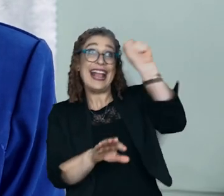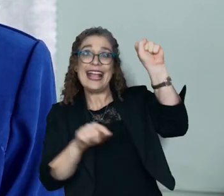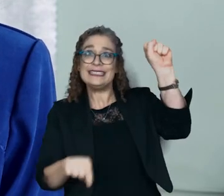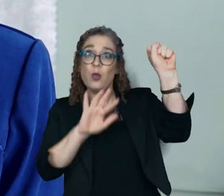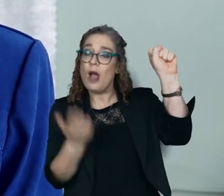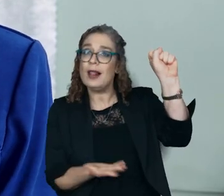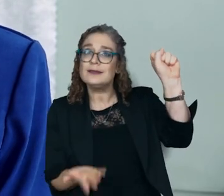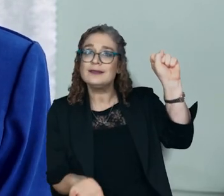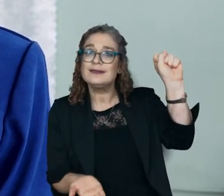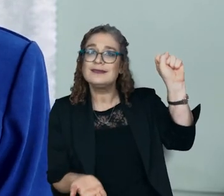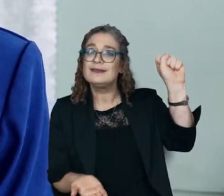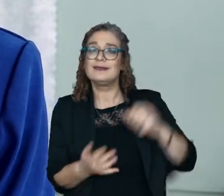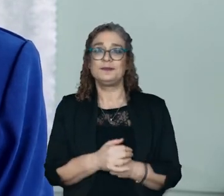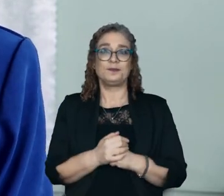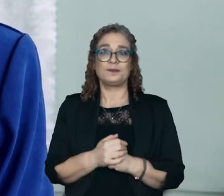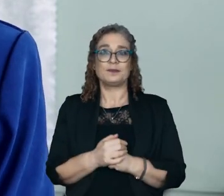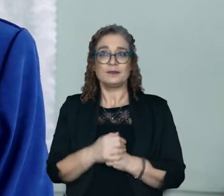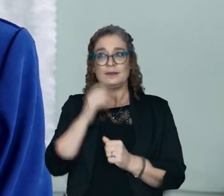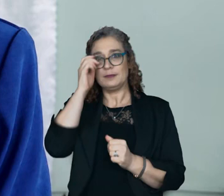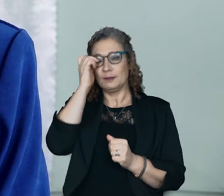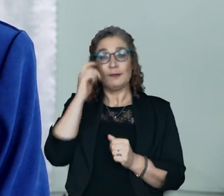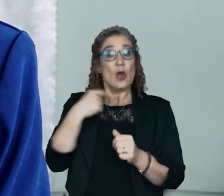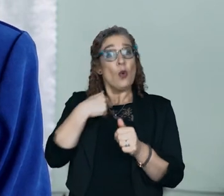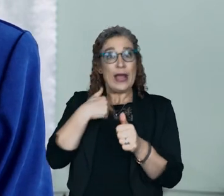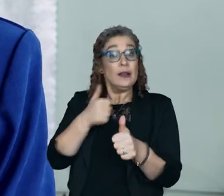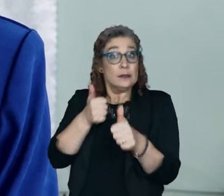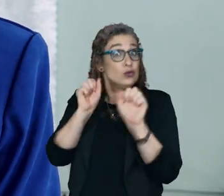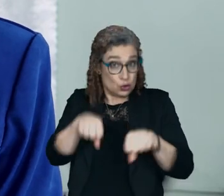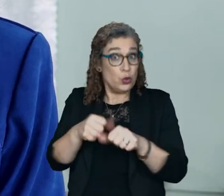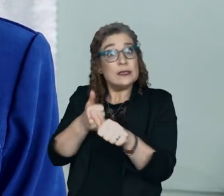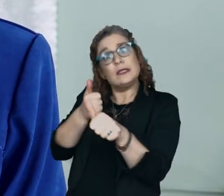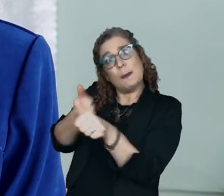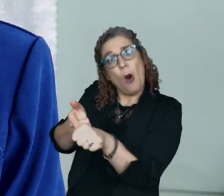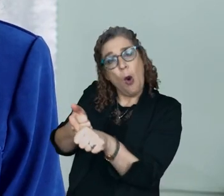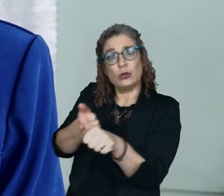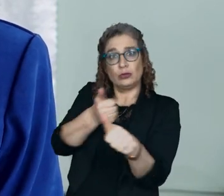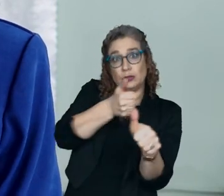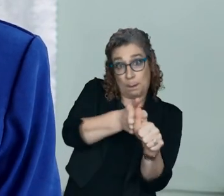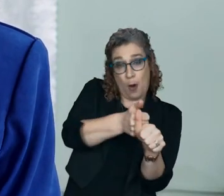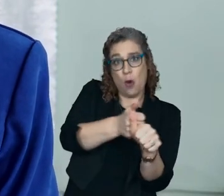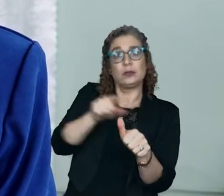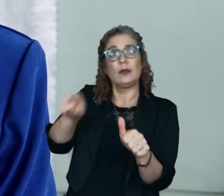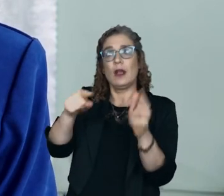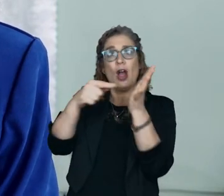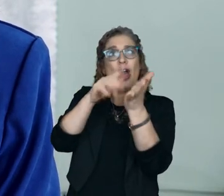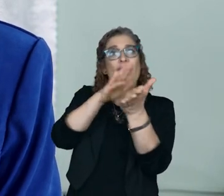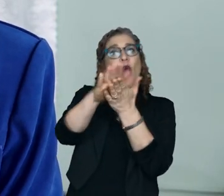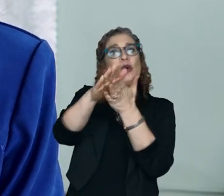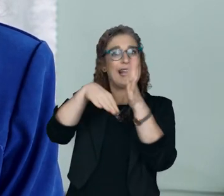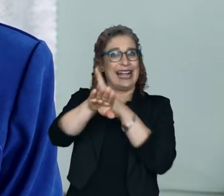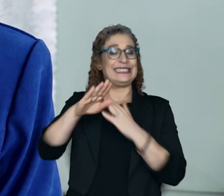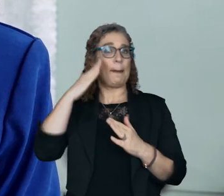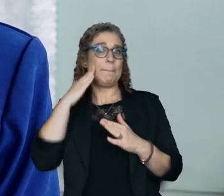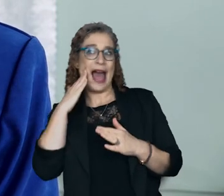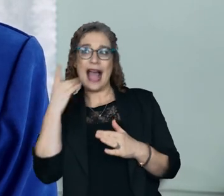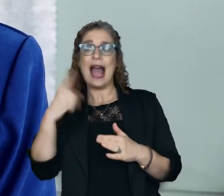While we support 2 Christian movements, namely Thursdays in Black and